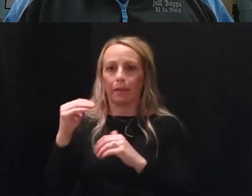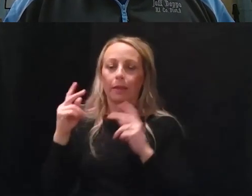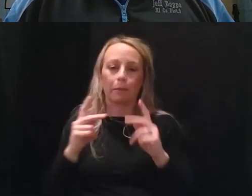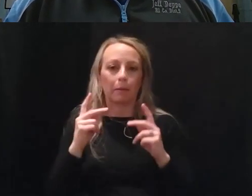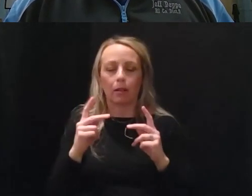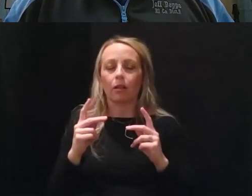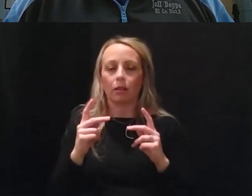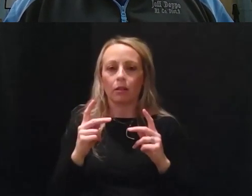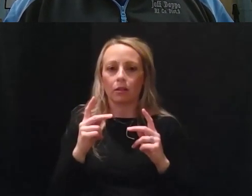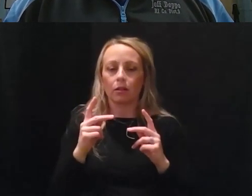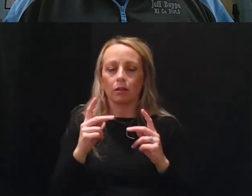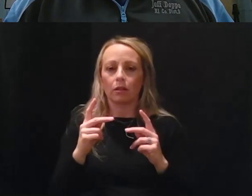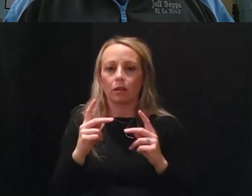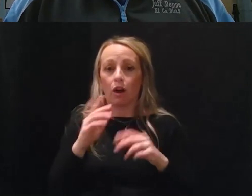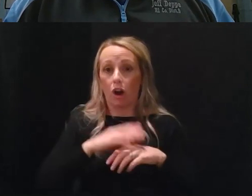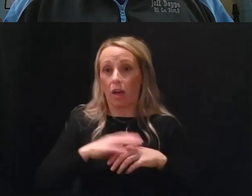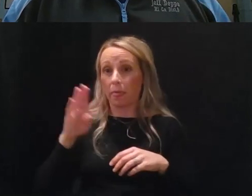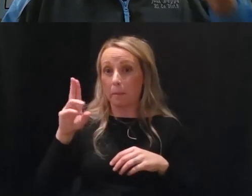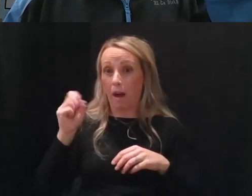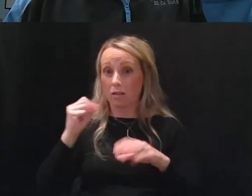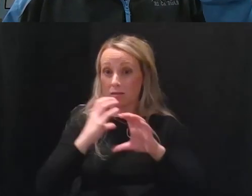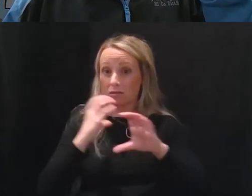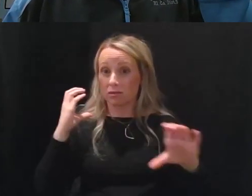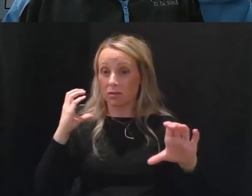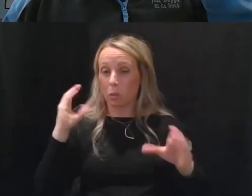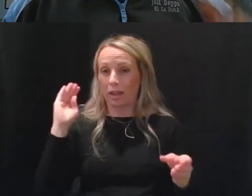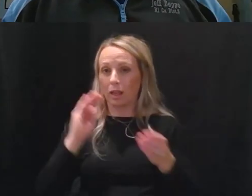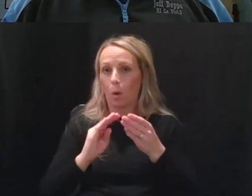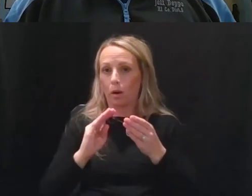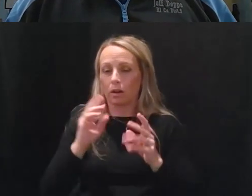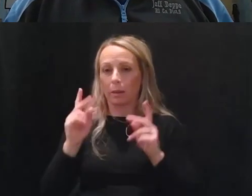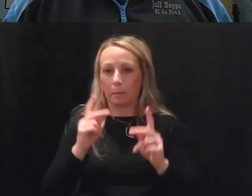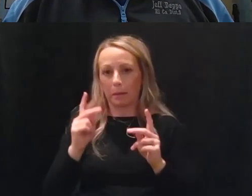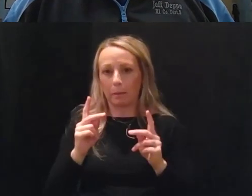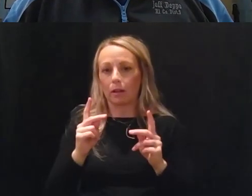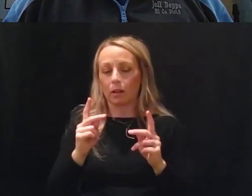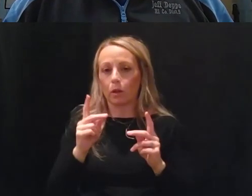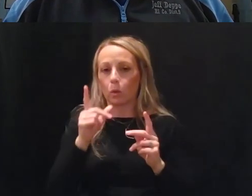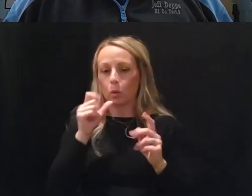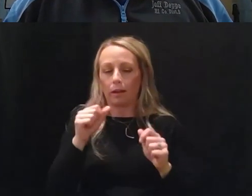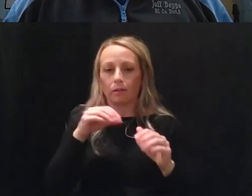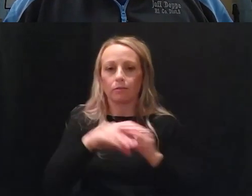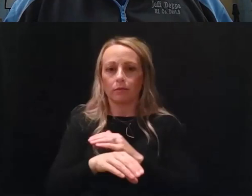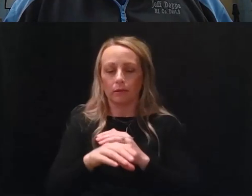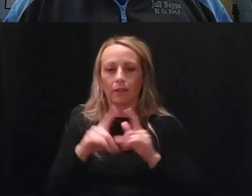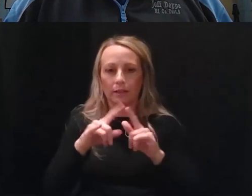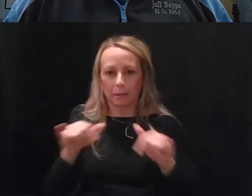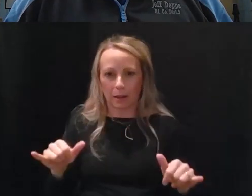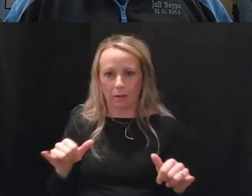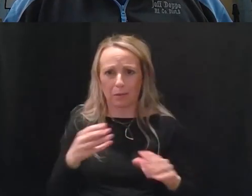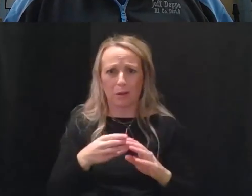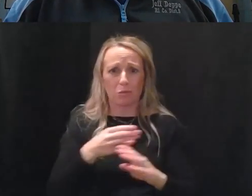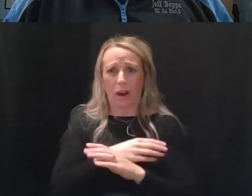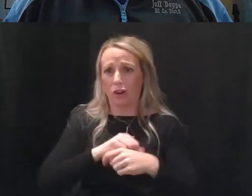time. On a bus, we recently lowered the capacity of how many donors we would have on there at once. Prior to COVID, we would